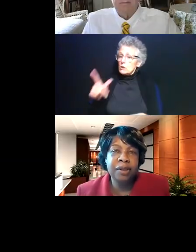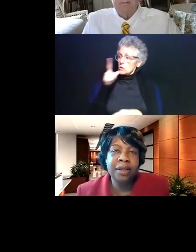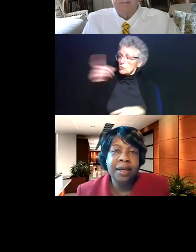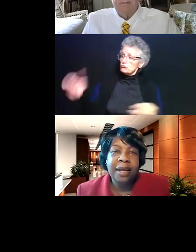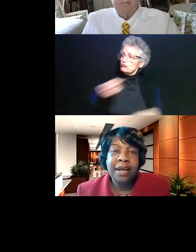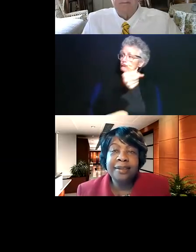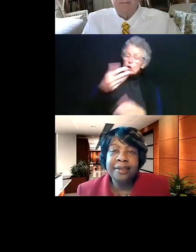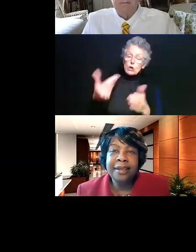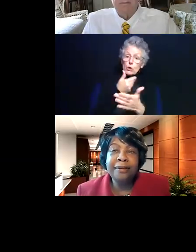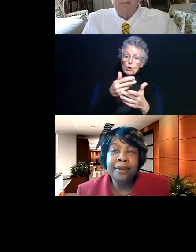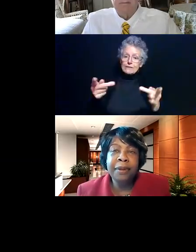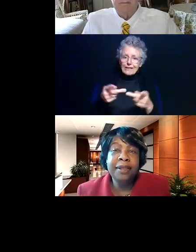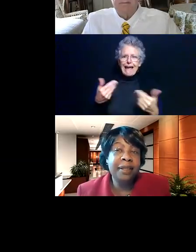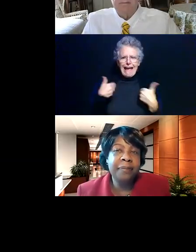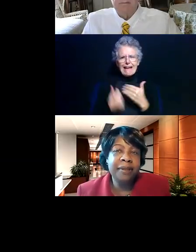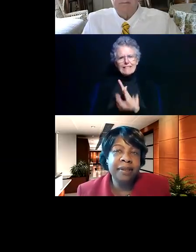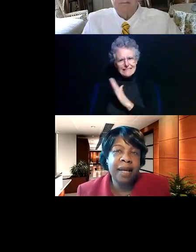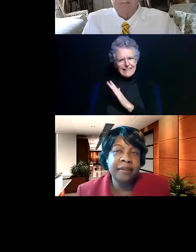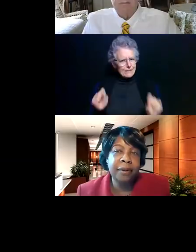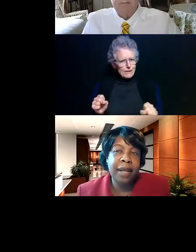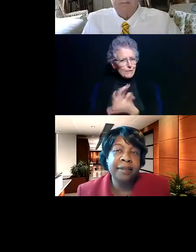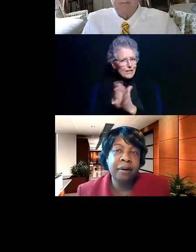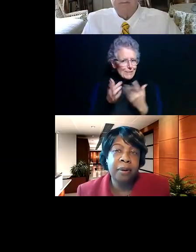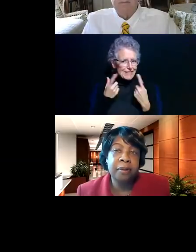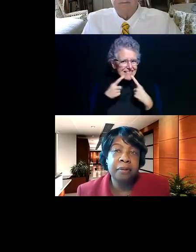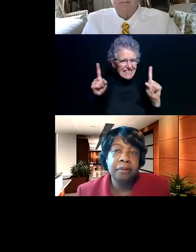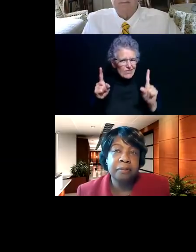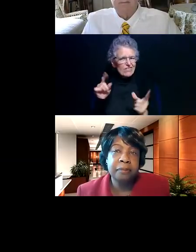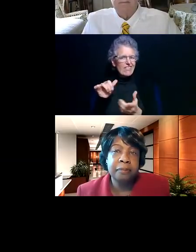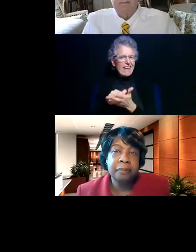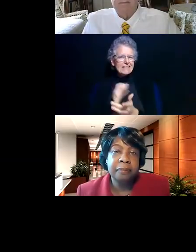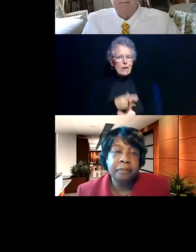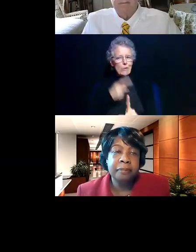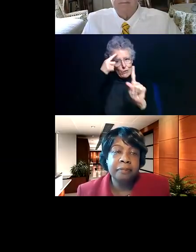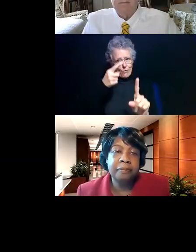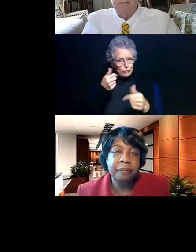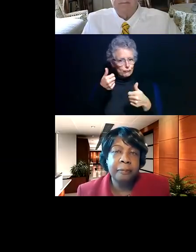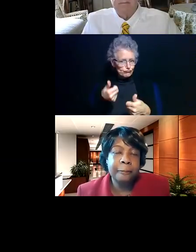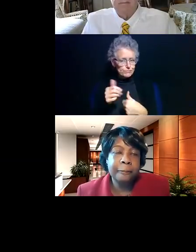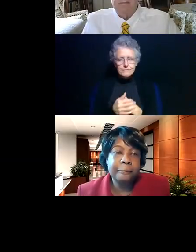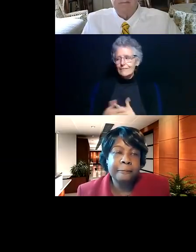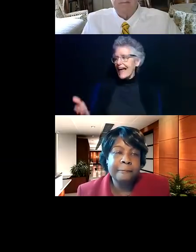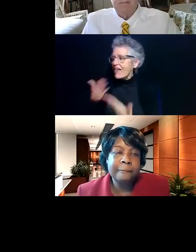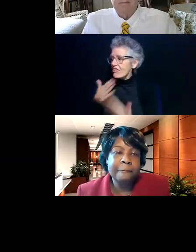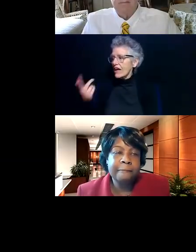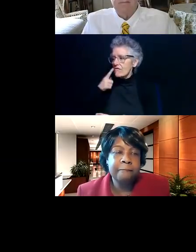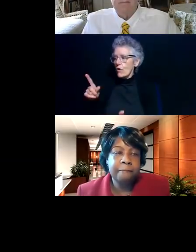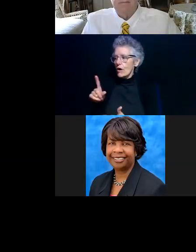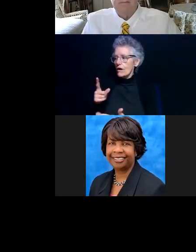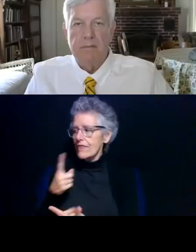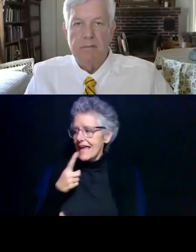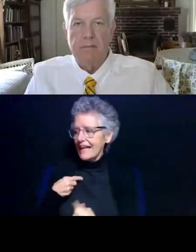position has the skills and ability to be successful, and that's our goal. Thanks for that